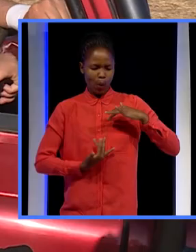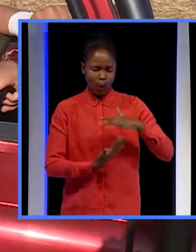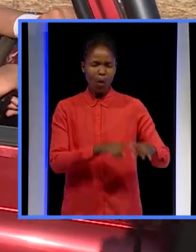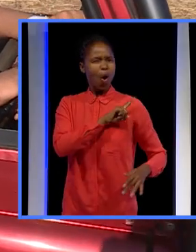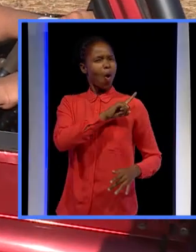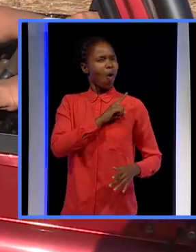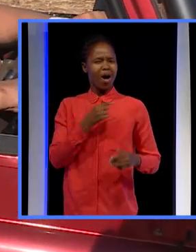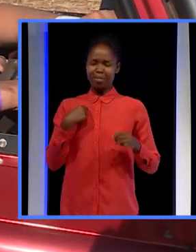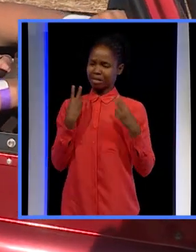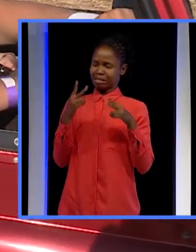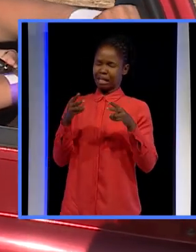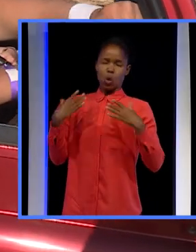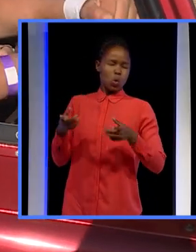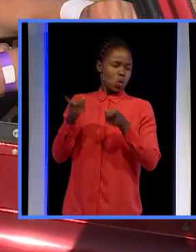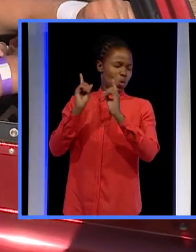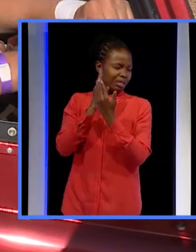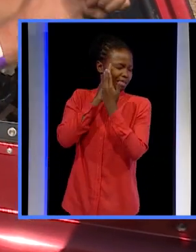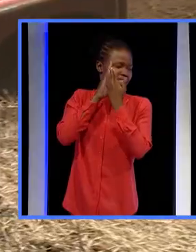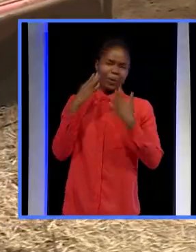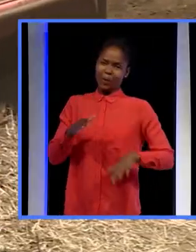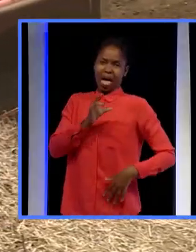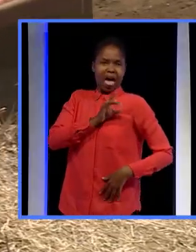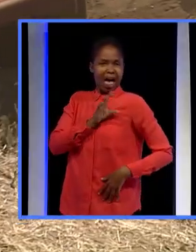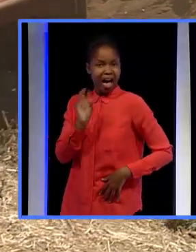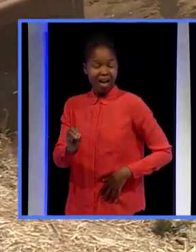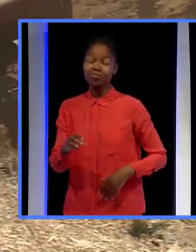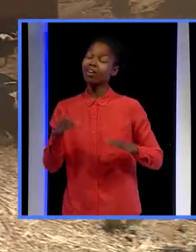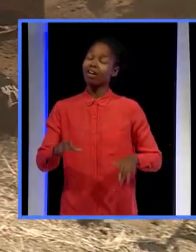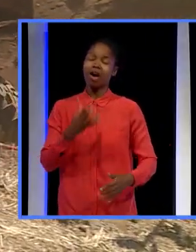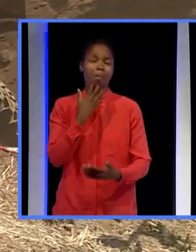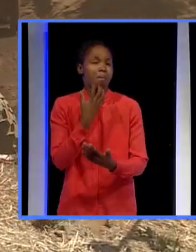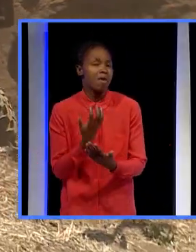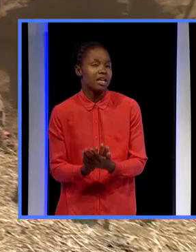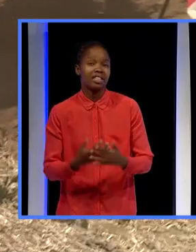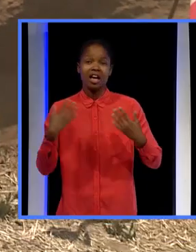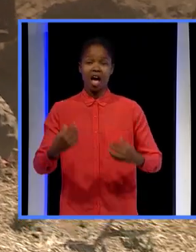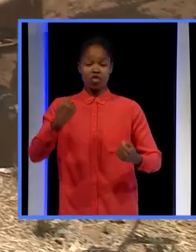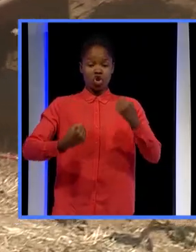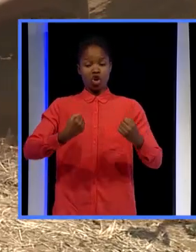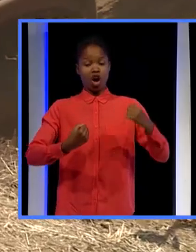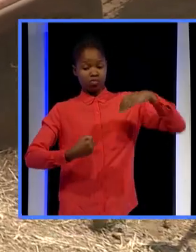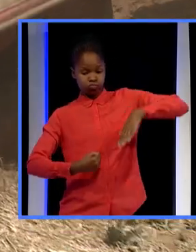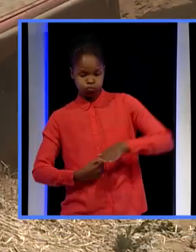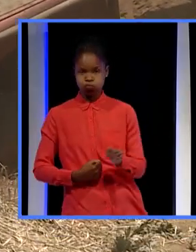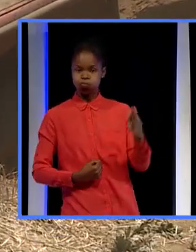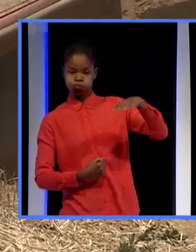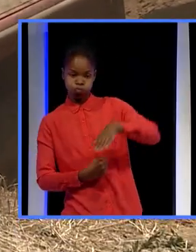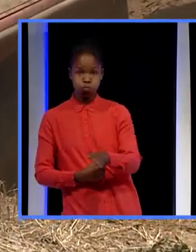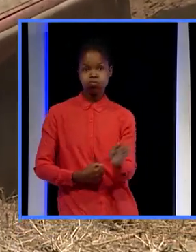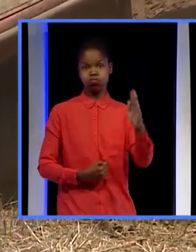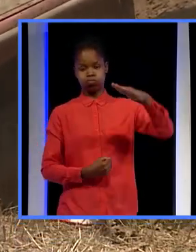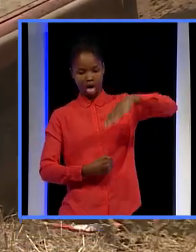danger all the way. This is amazing. I mean, you get a big obstacle and you've got your big engine under you and you try and